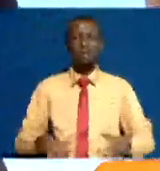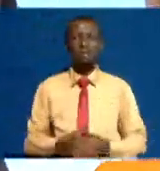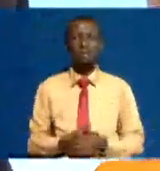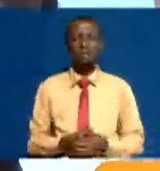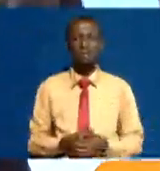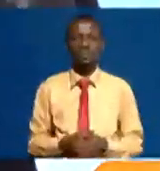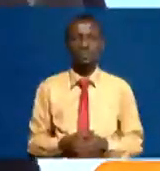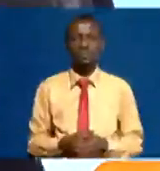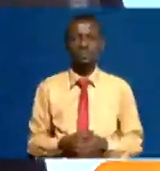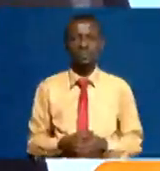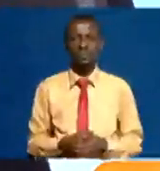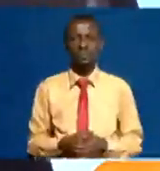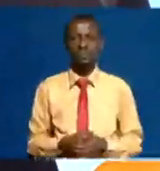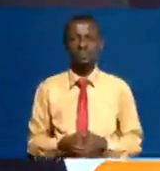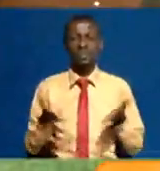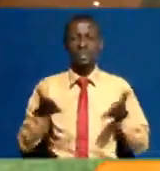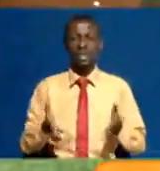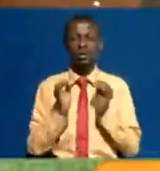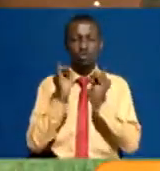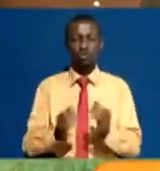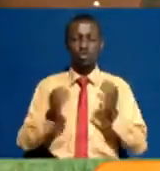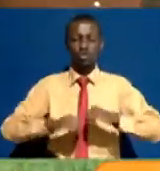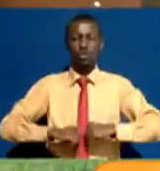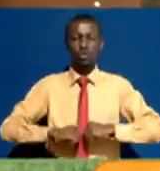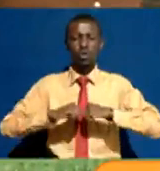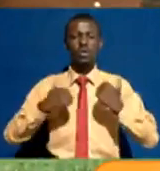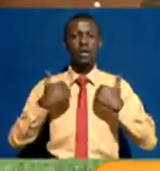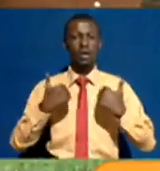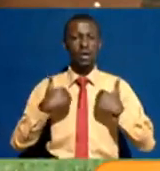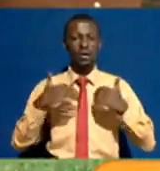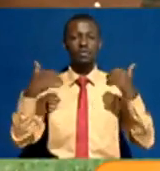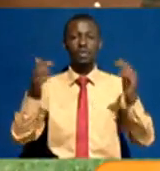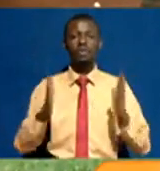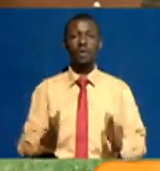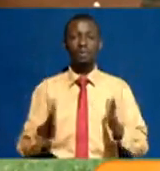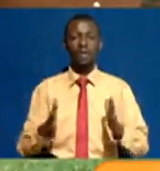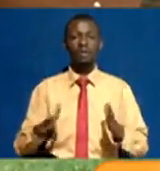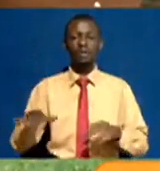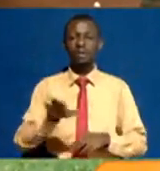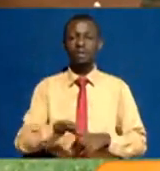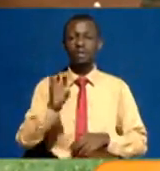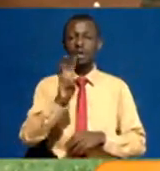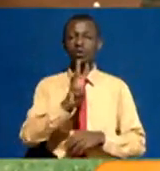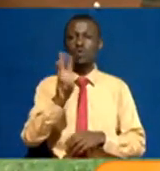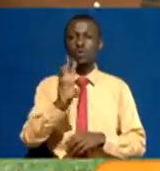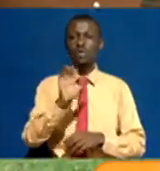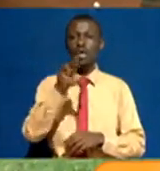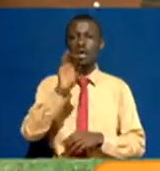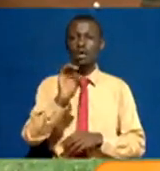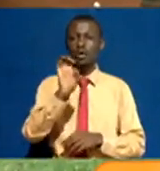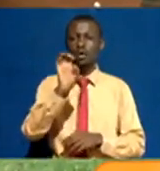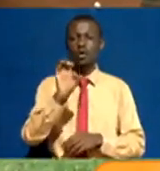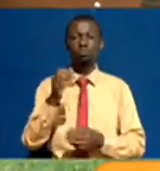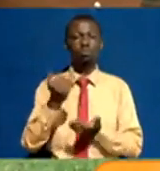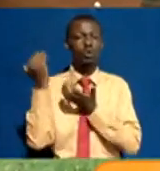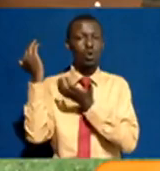And with the change of guard at the helm of the National Irrigation Authority, farmers at the West Kano Irrigation Scheme are hopeful that the reforms